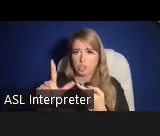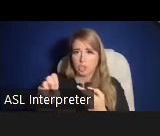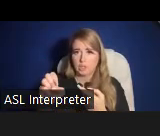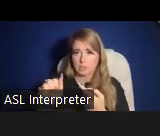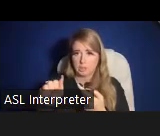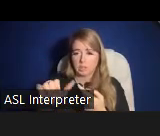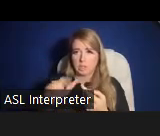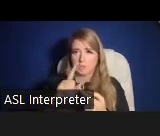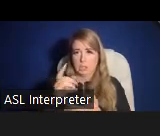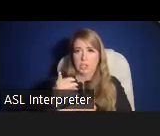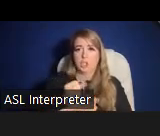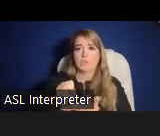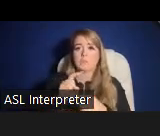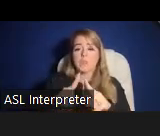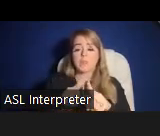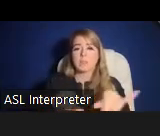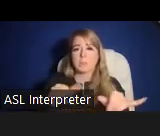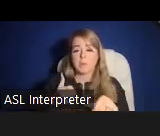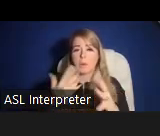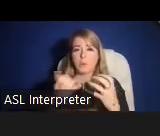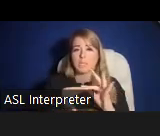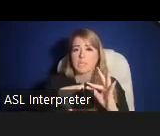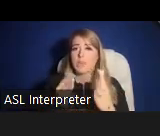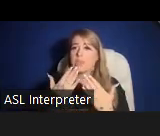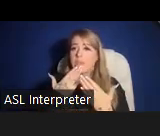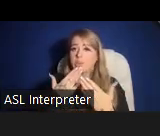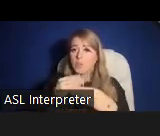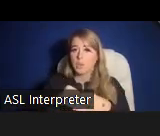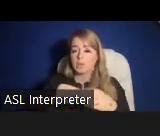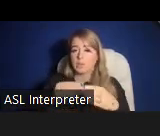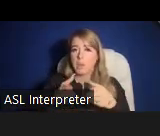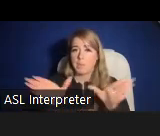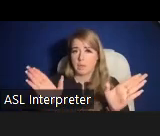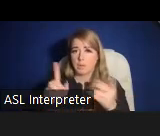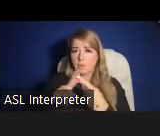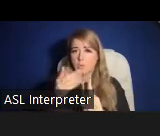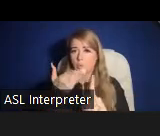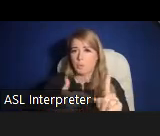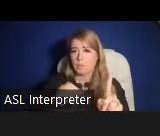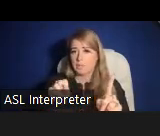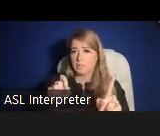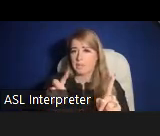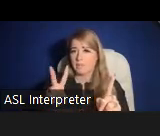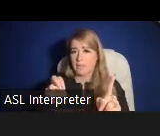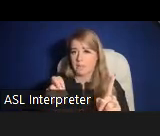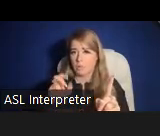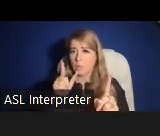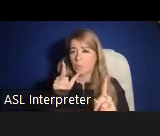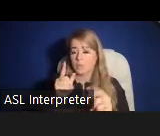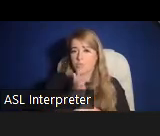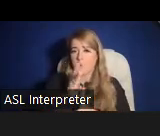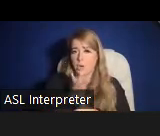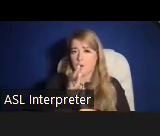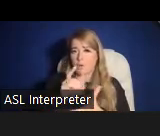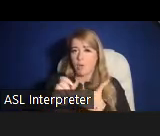deserved. But I would also like to say thank you in public to Stephen, who was the primary author of that first